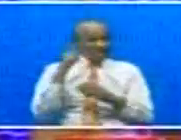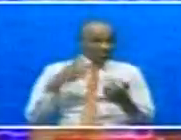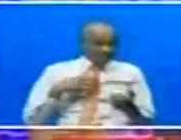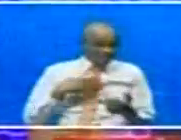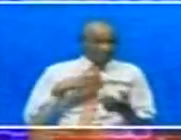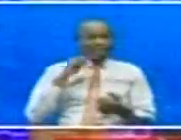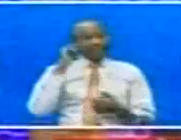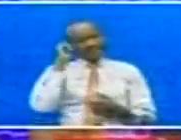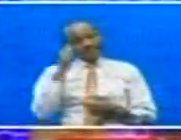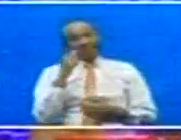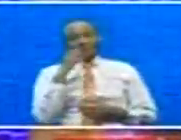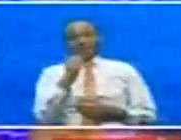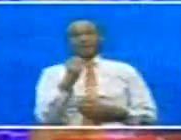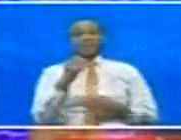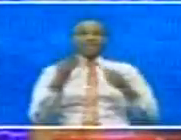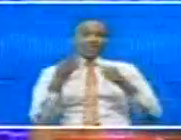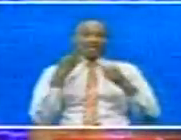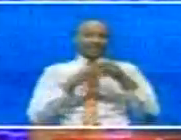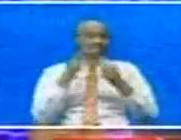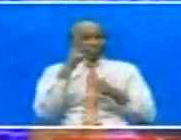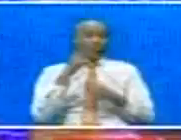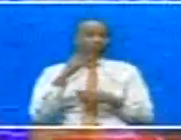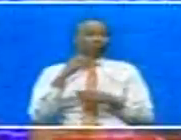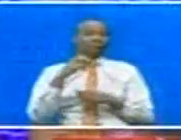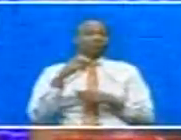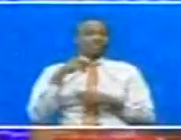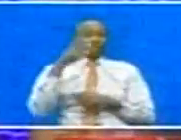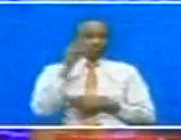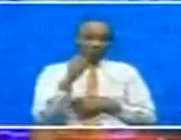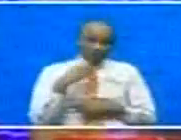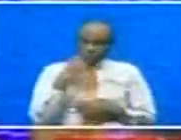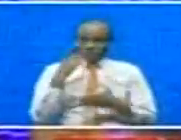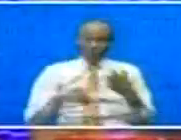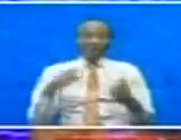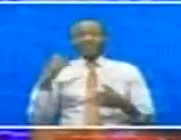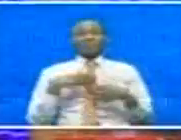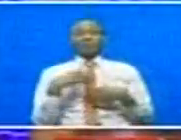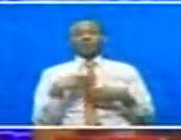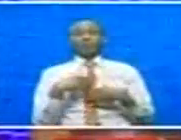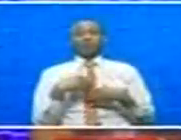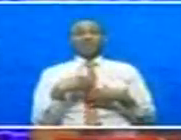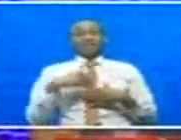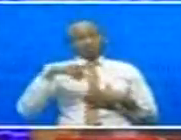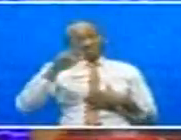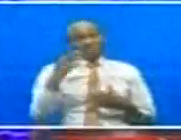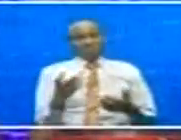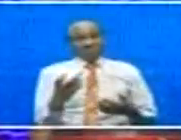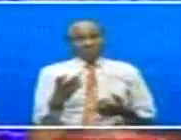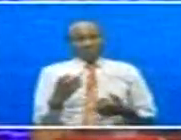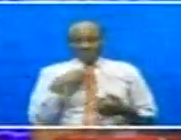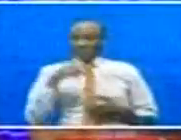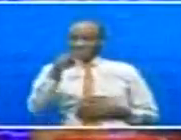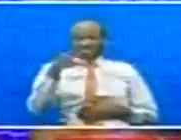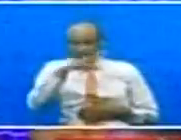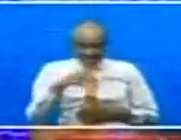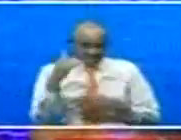is 582 square kilometers. And you are saying there are some people who shouldn't be in certain areas